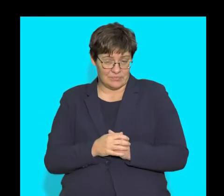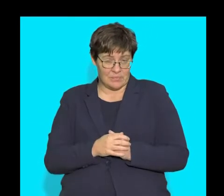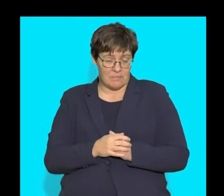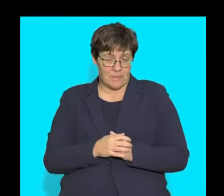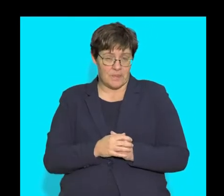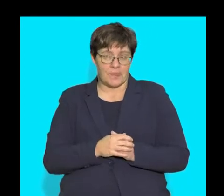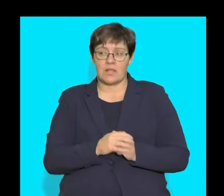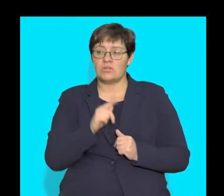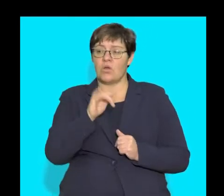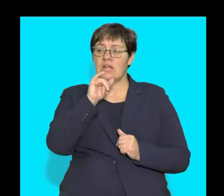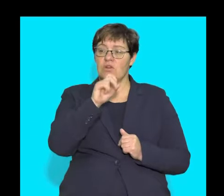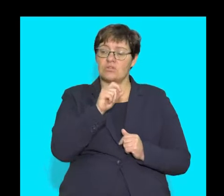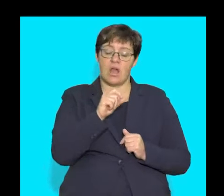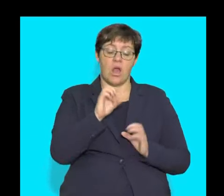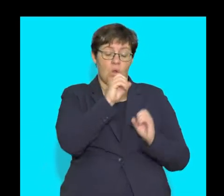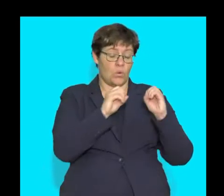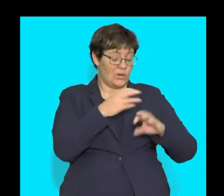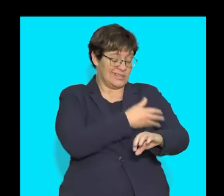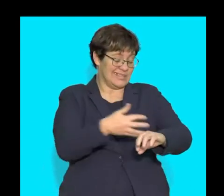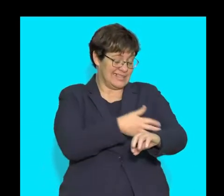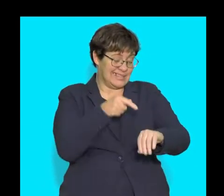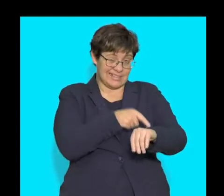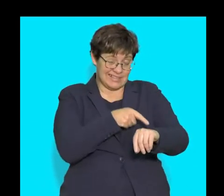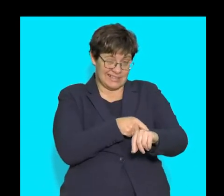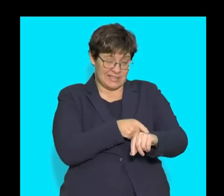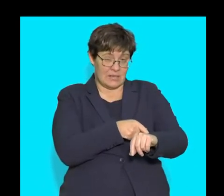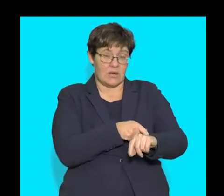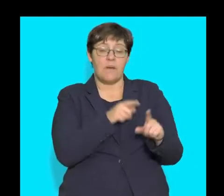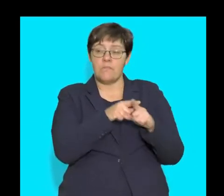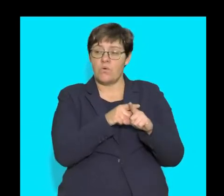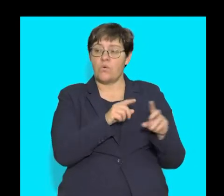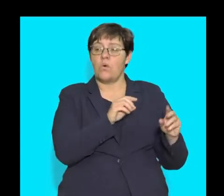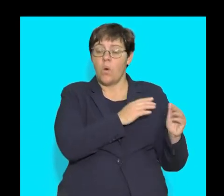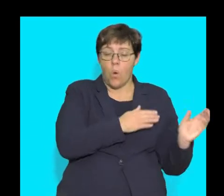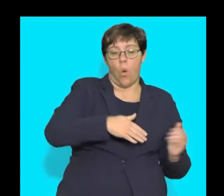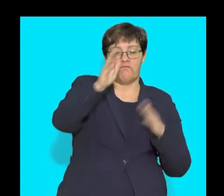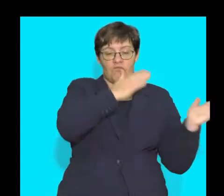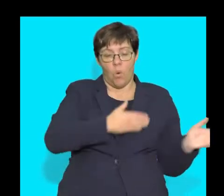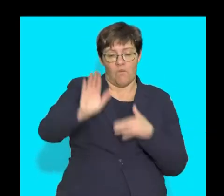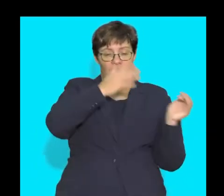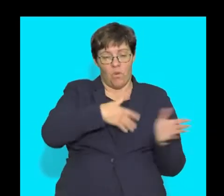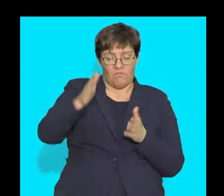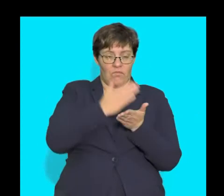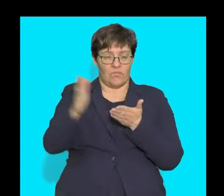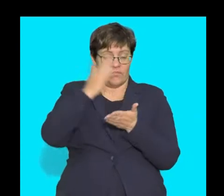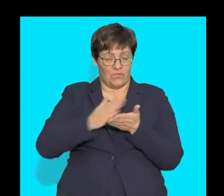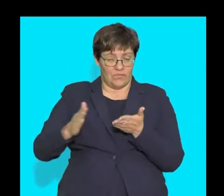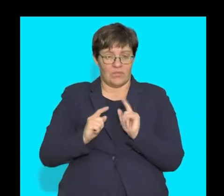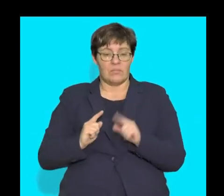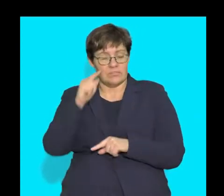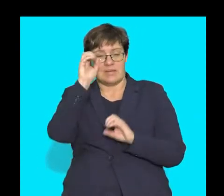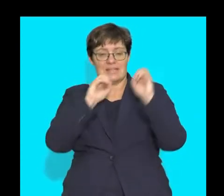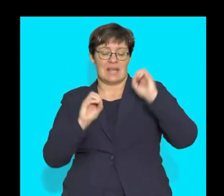insulin helps the glucose, which I've indicated here, to be moved out of the blood vessels